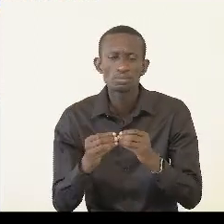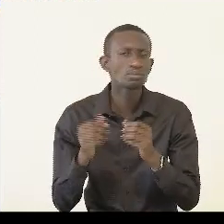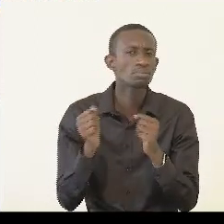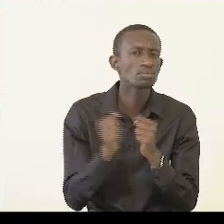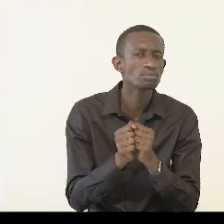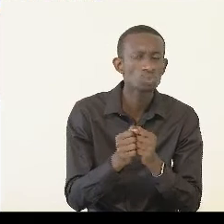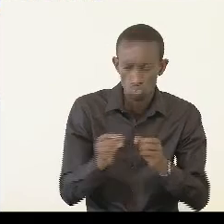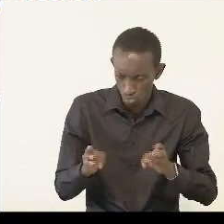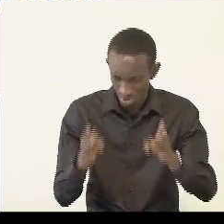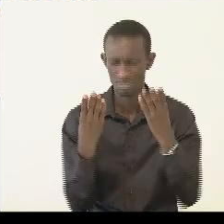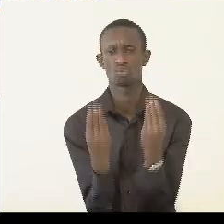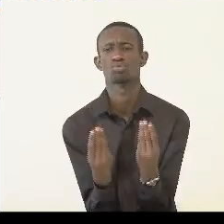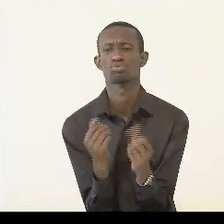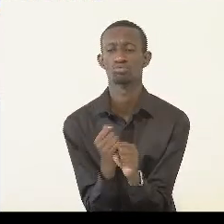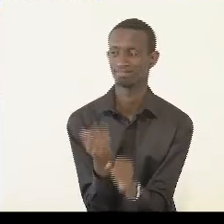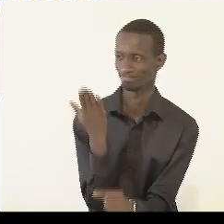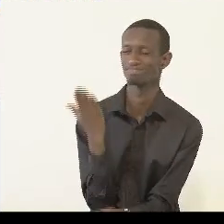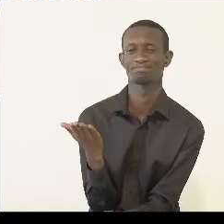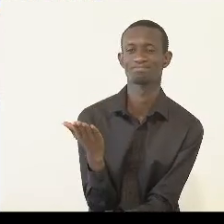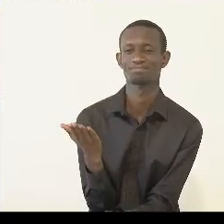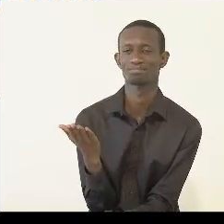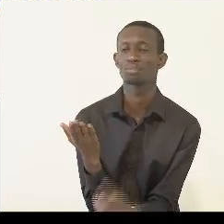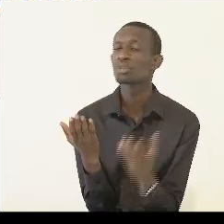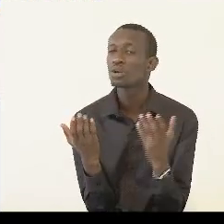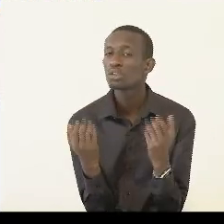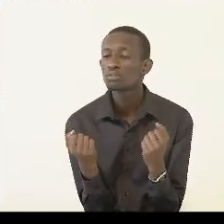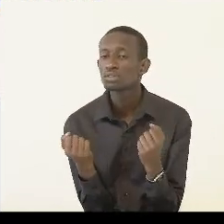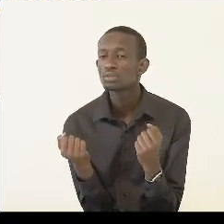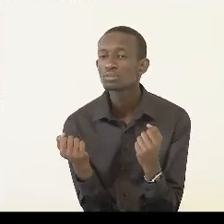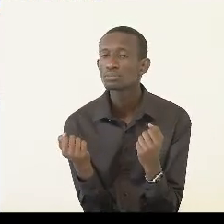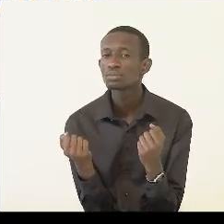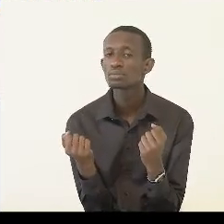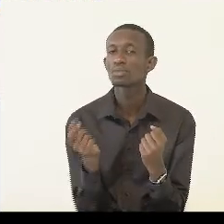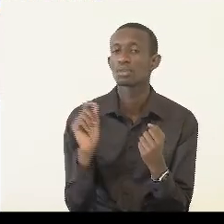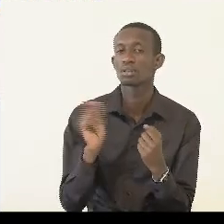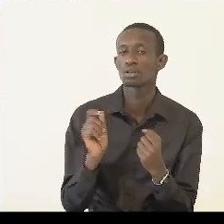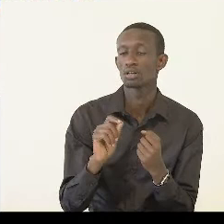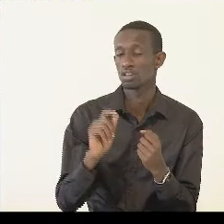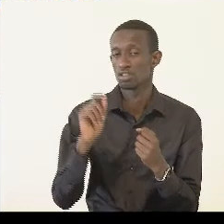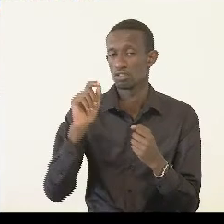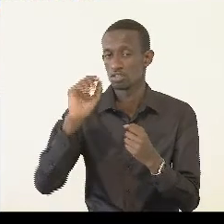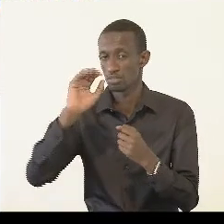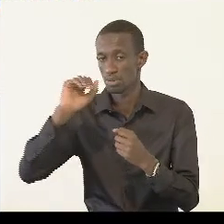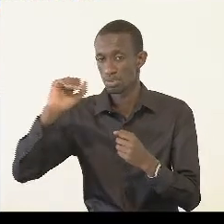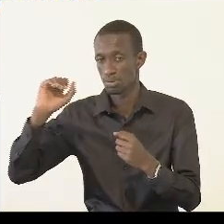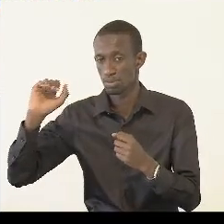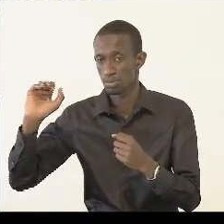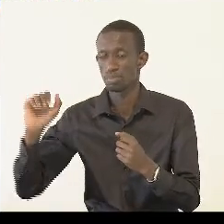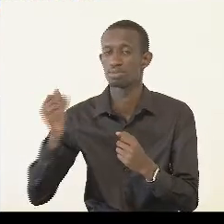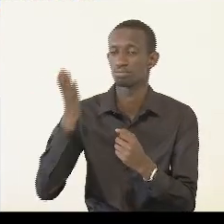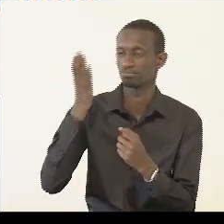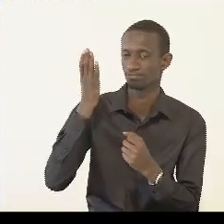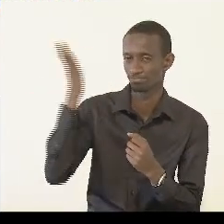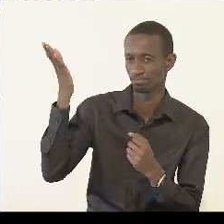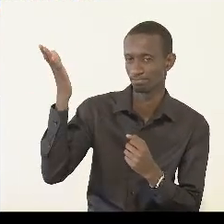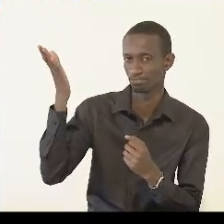do it is this, that you would have, therefore, to write your letters here. These are numbers for the